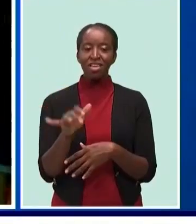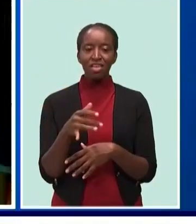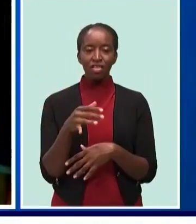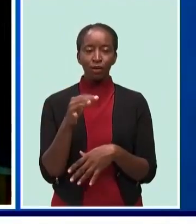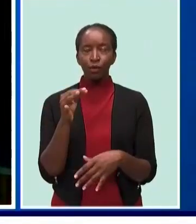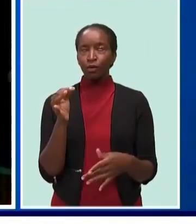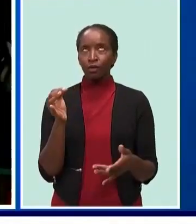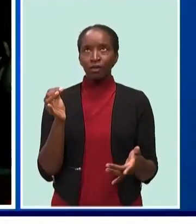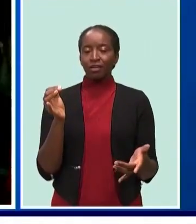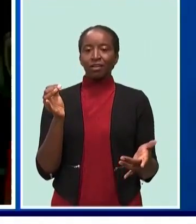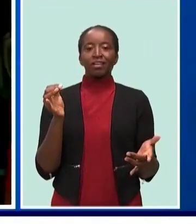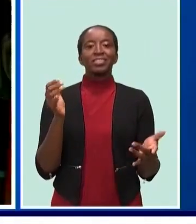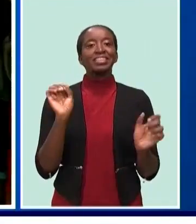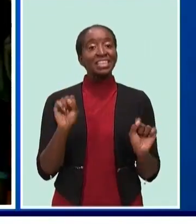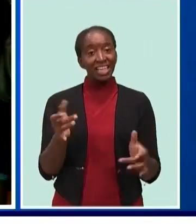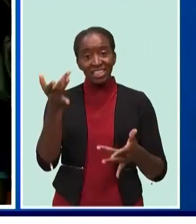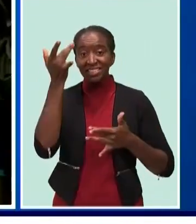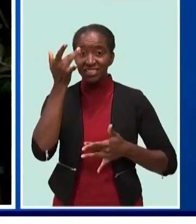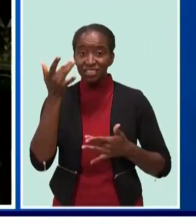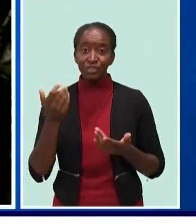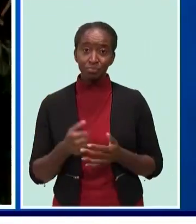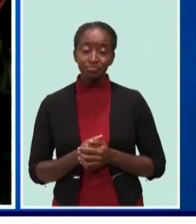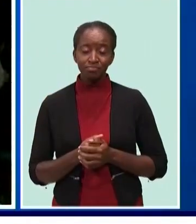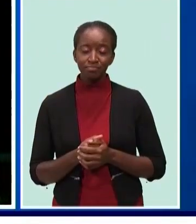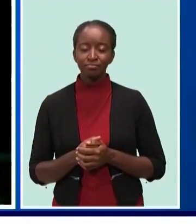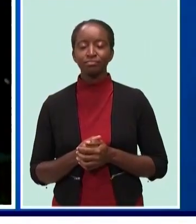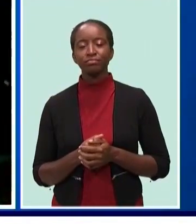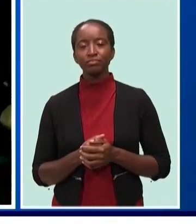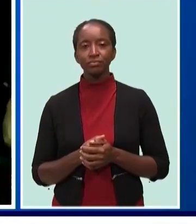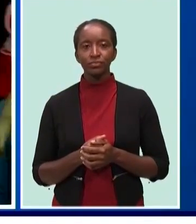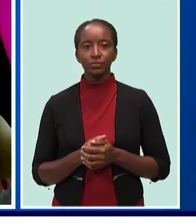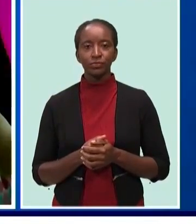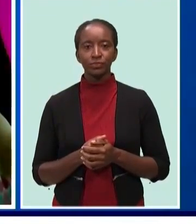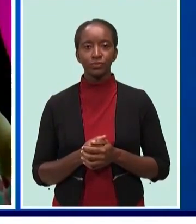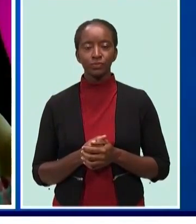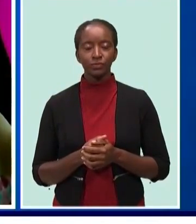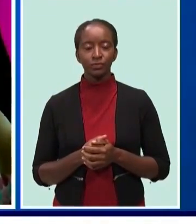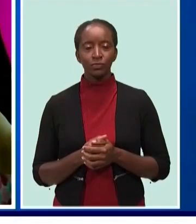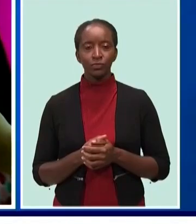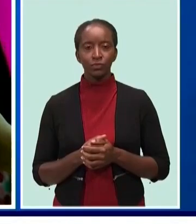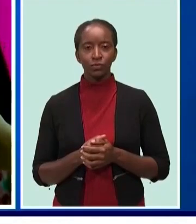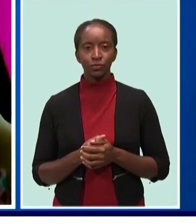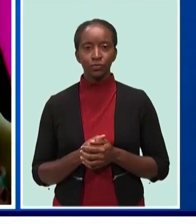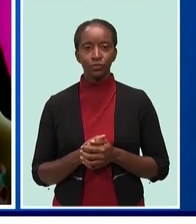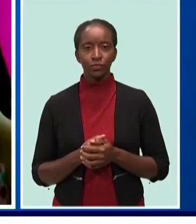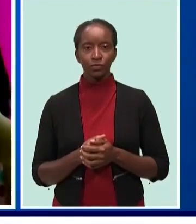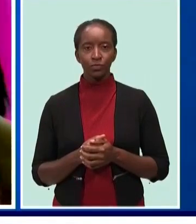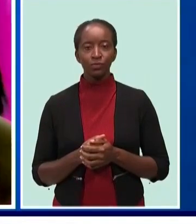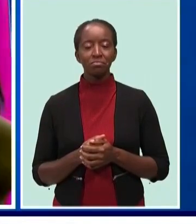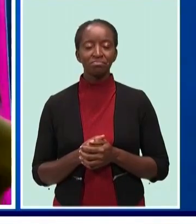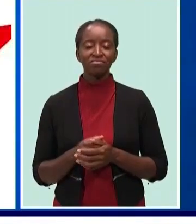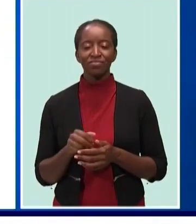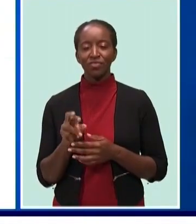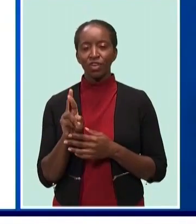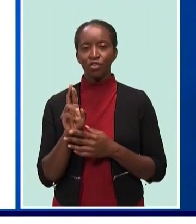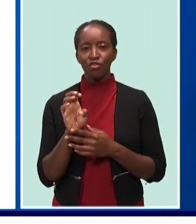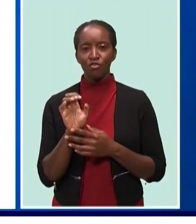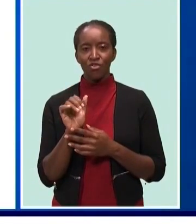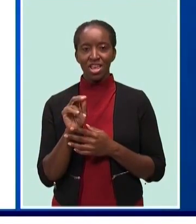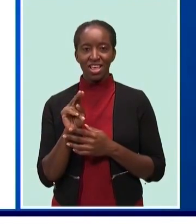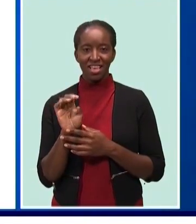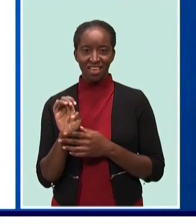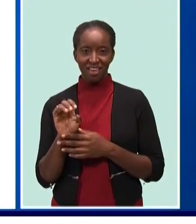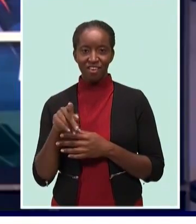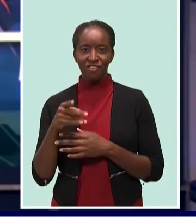the 20th country and the first in the Caribbean to join the Dance for Life Global Youth Leadership Platform. Rianne Phillips, CBC